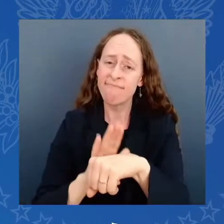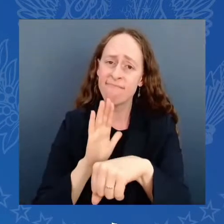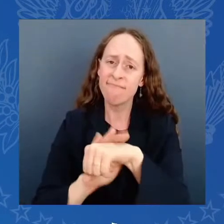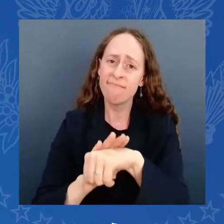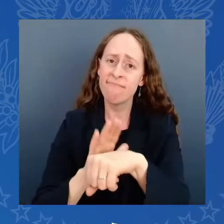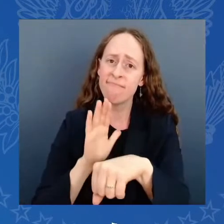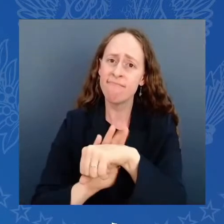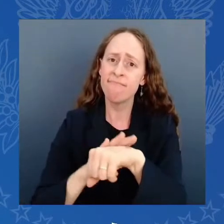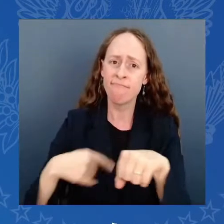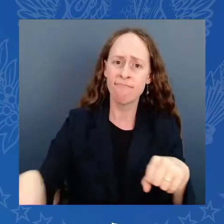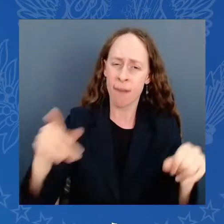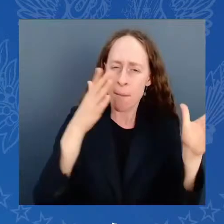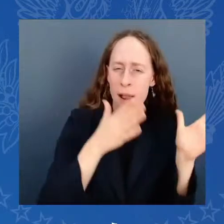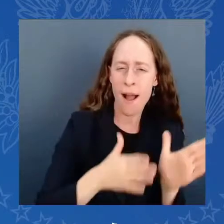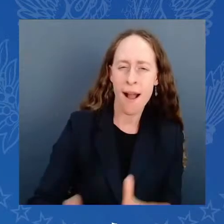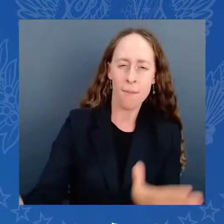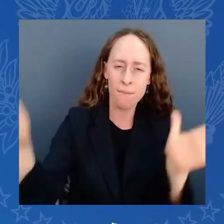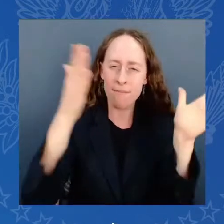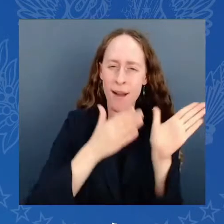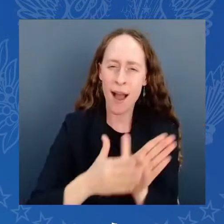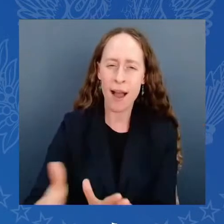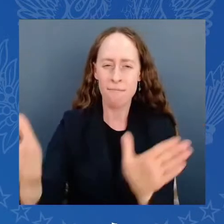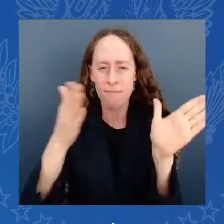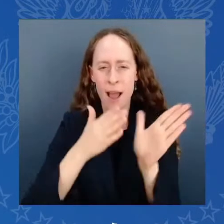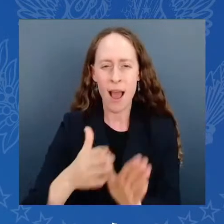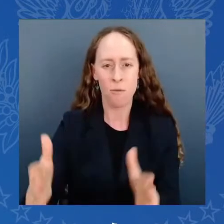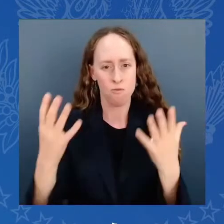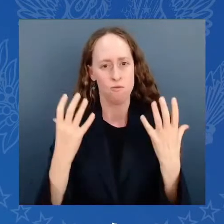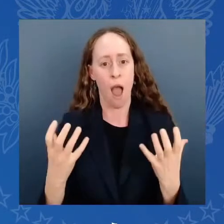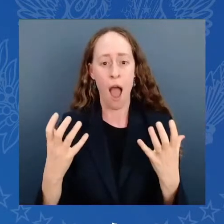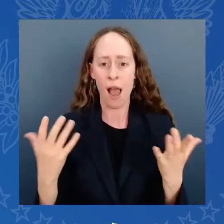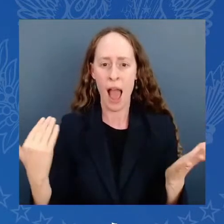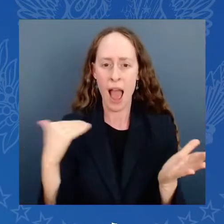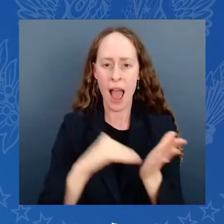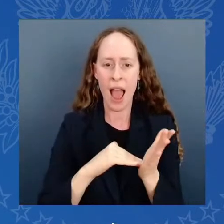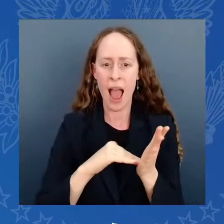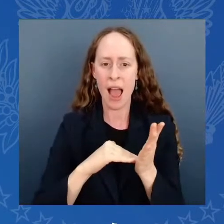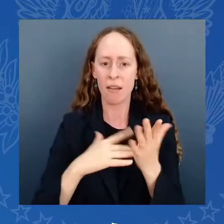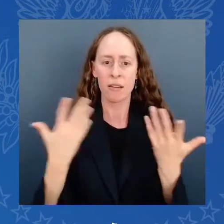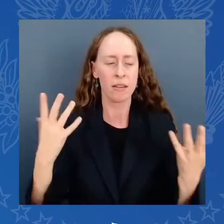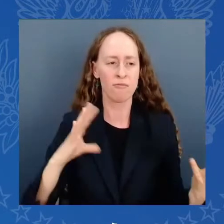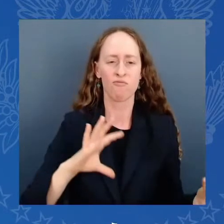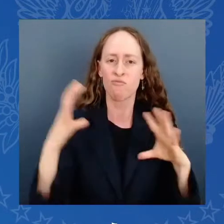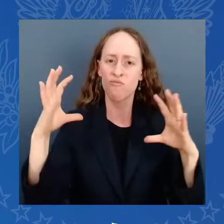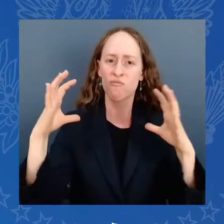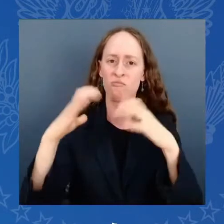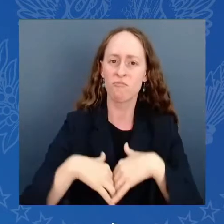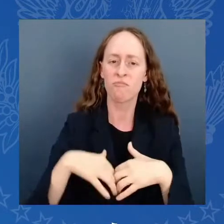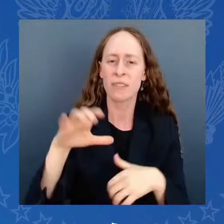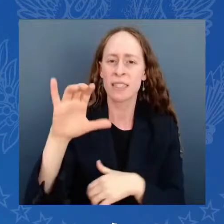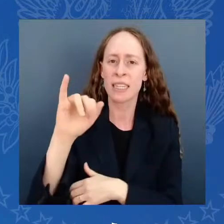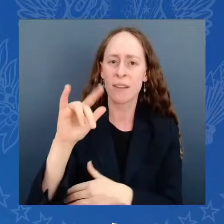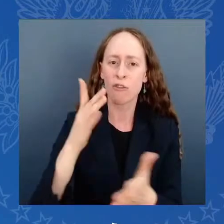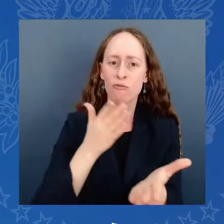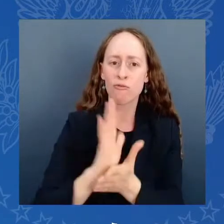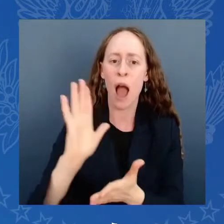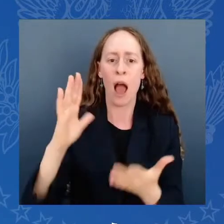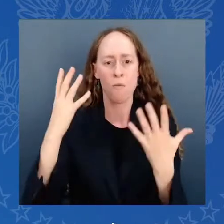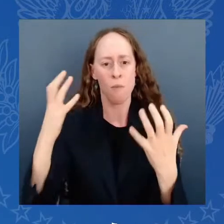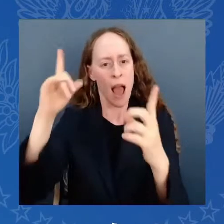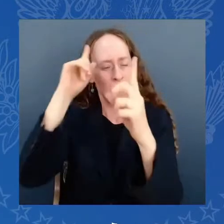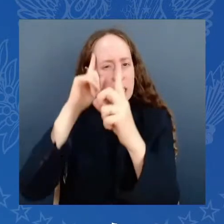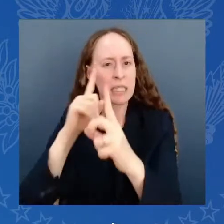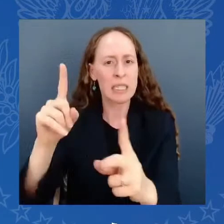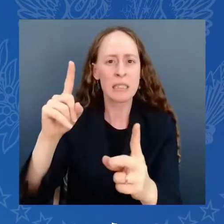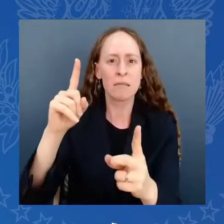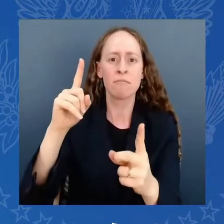rights in America. For example, Project 2025 calls aggressively attacking diversity, equity, and inclusion